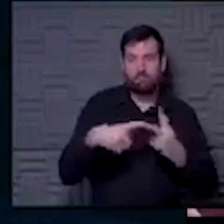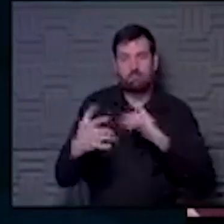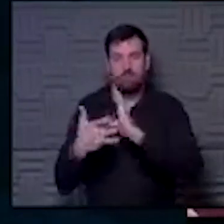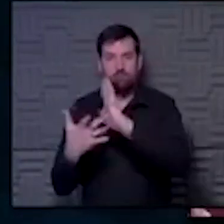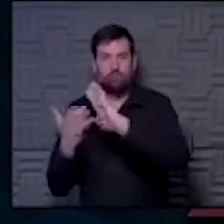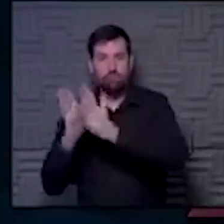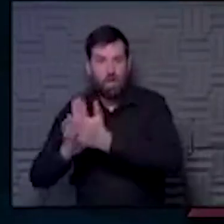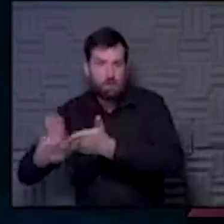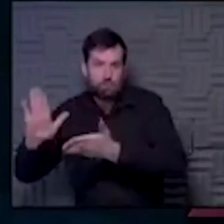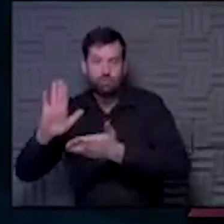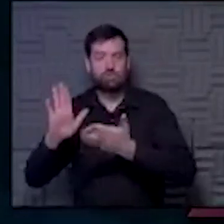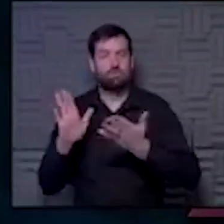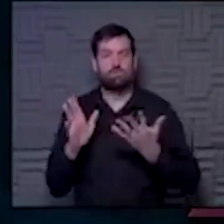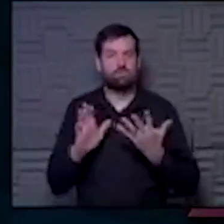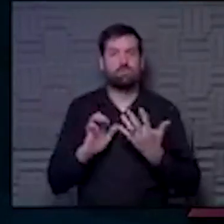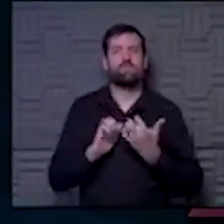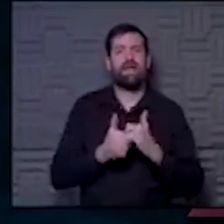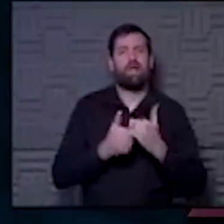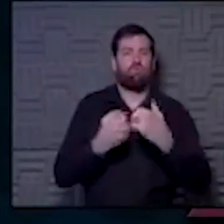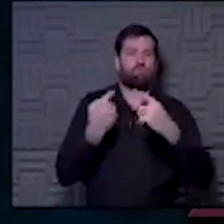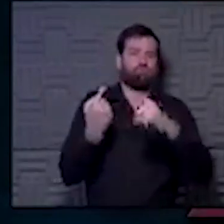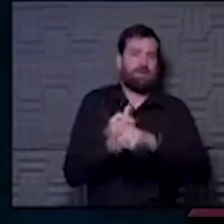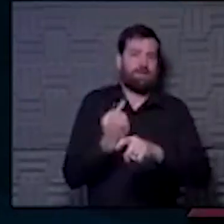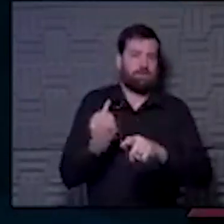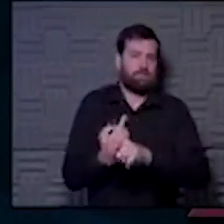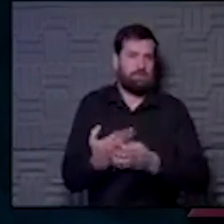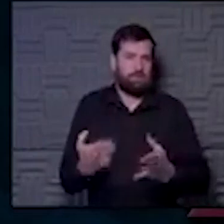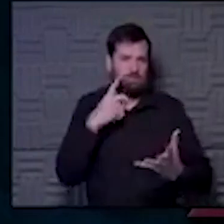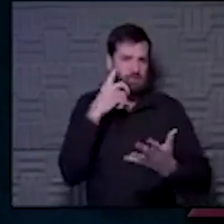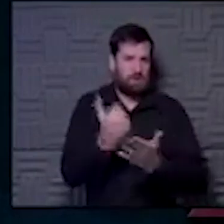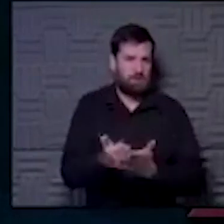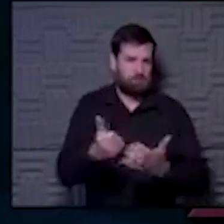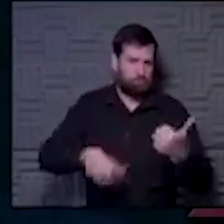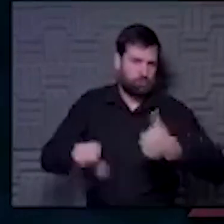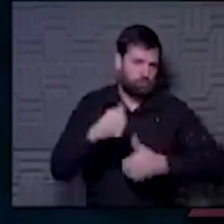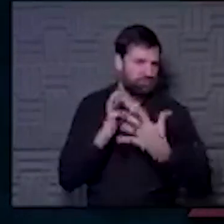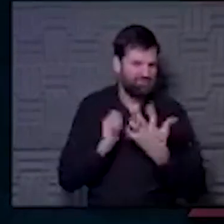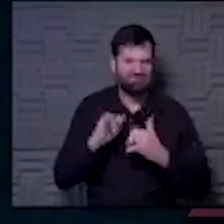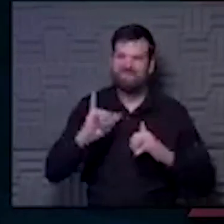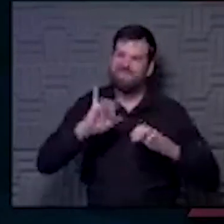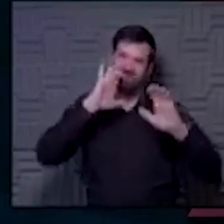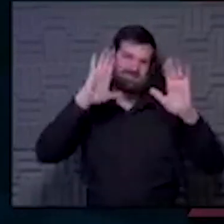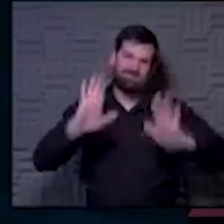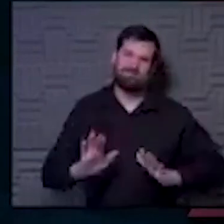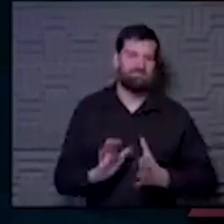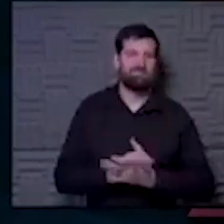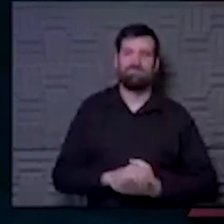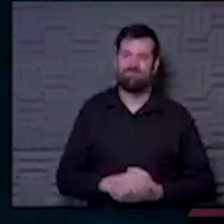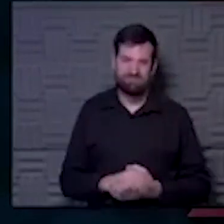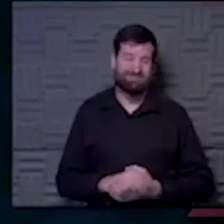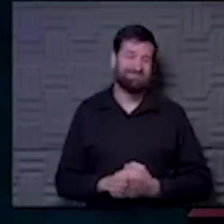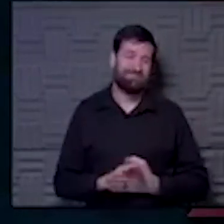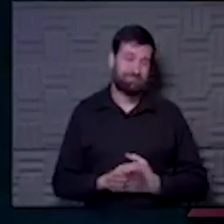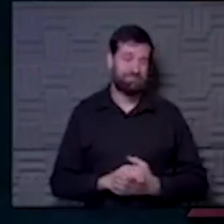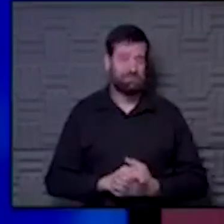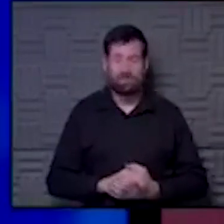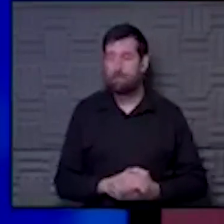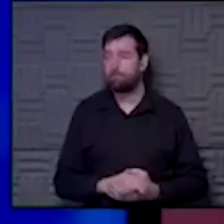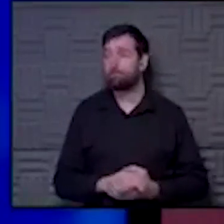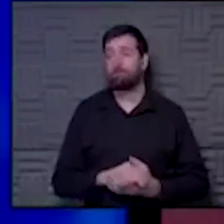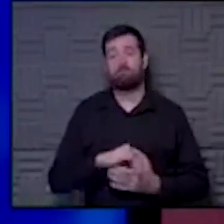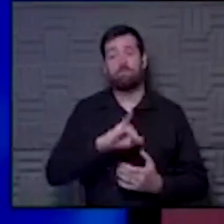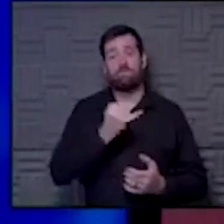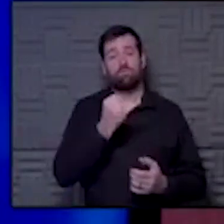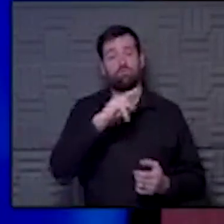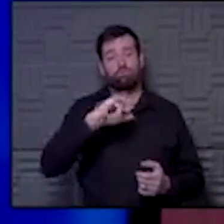college community. How do we do the right thing to help somebody? That's the best. You guys are doing great work. Thank you. Well, Jill,